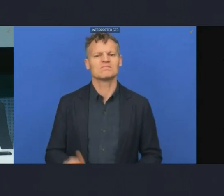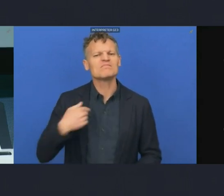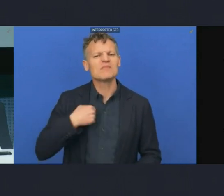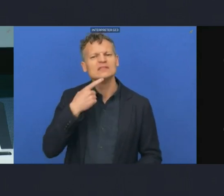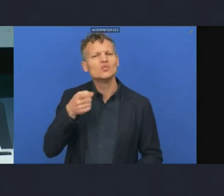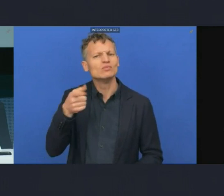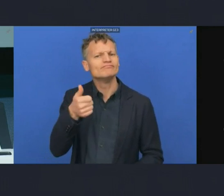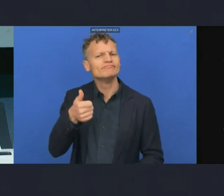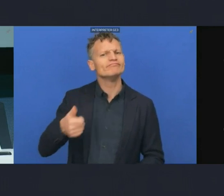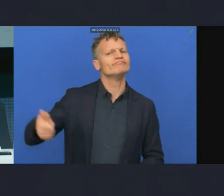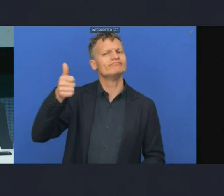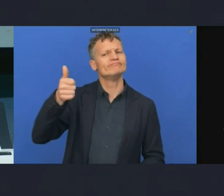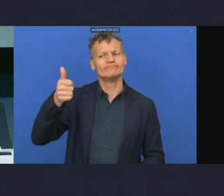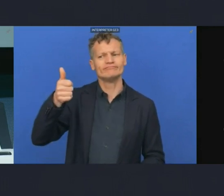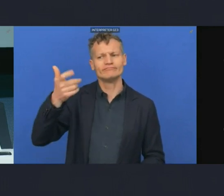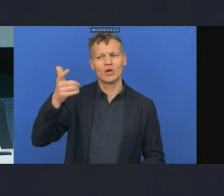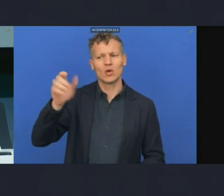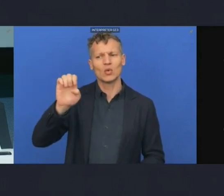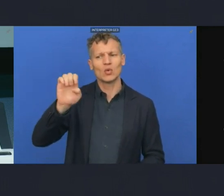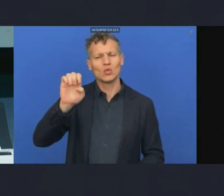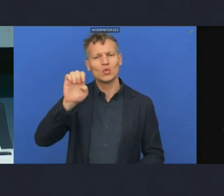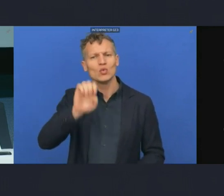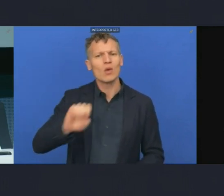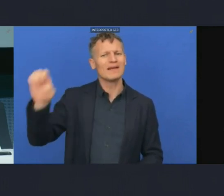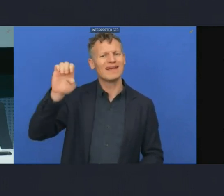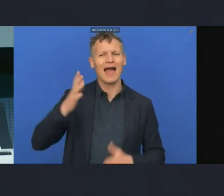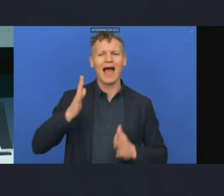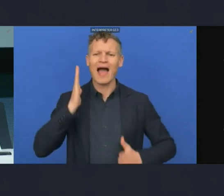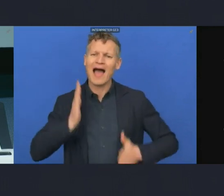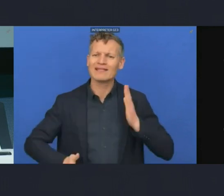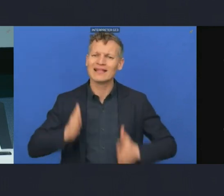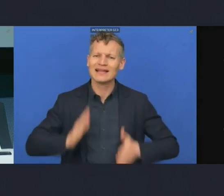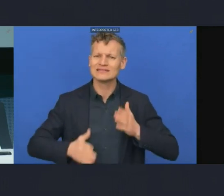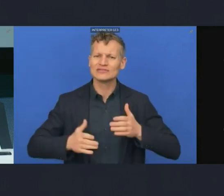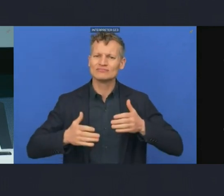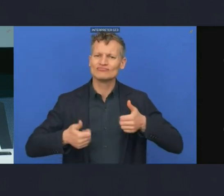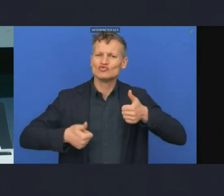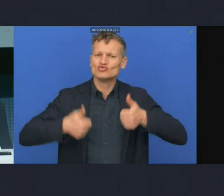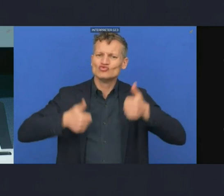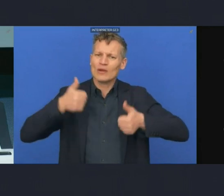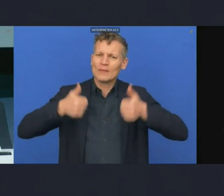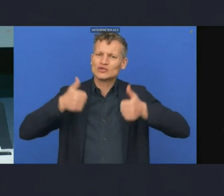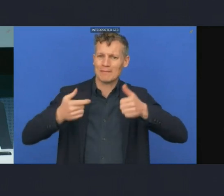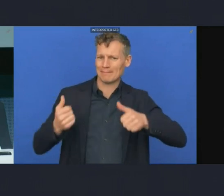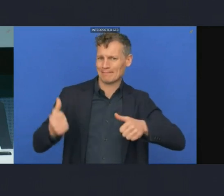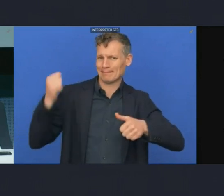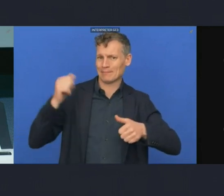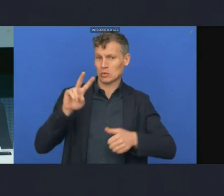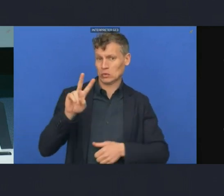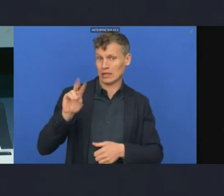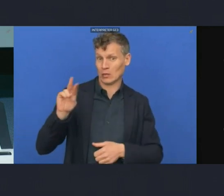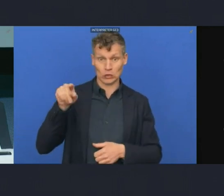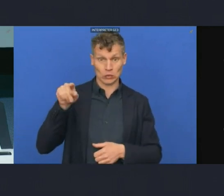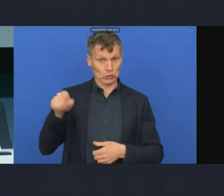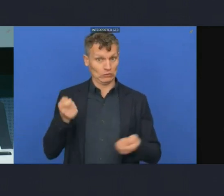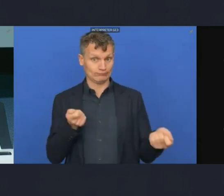of a European Athletics Championship in 2020, which was, of course, at the time of the pandemic,